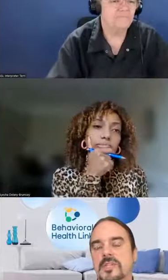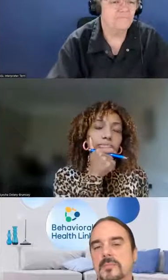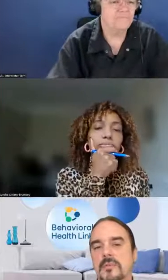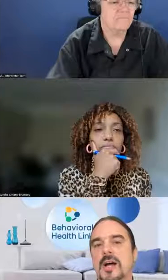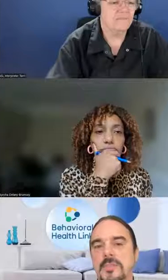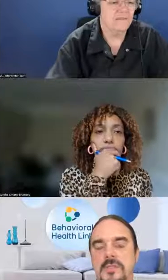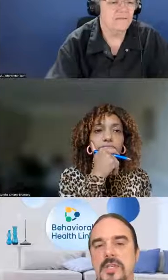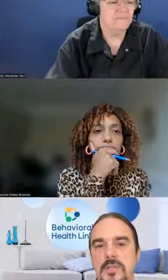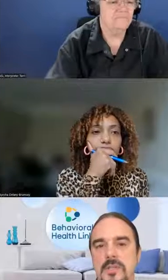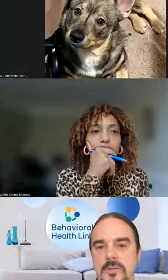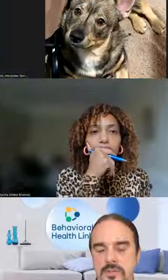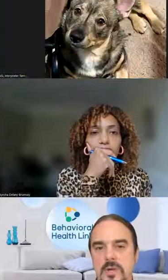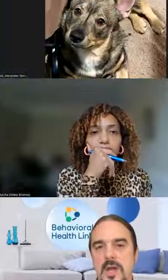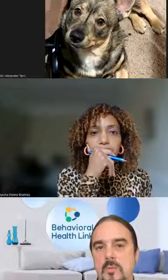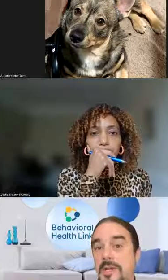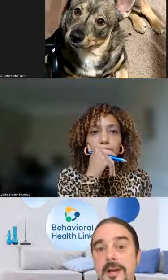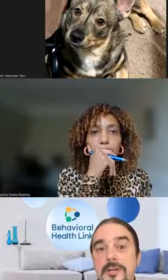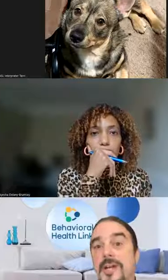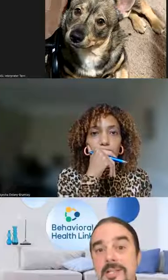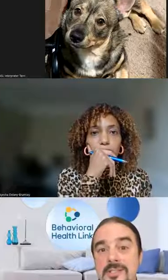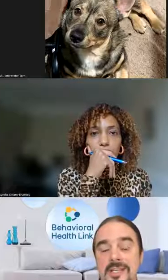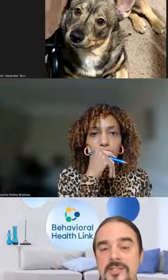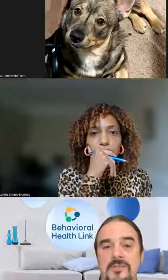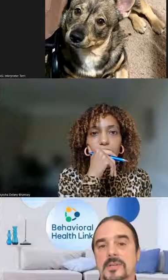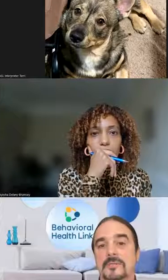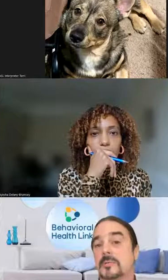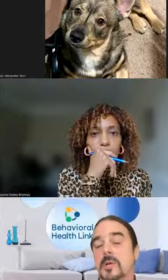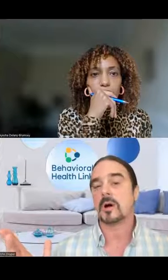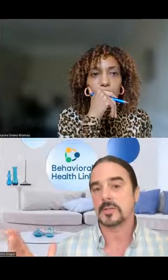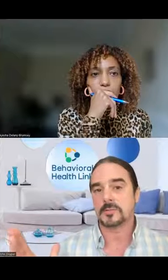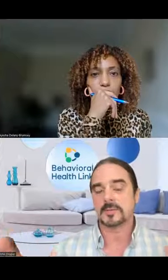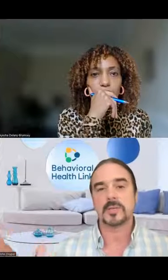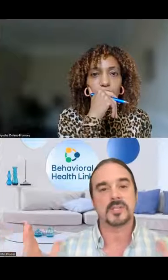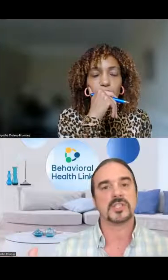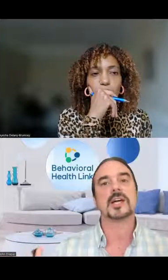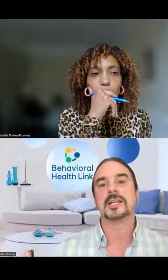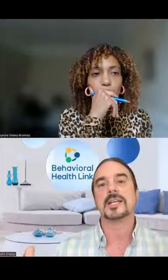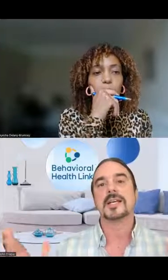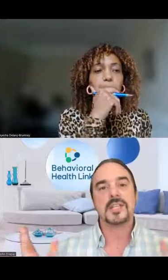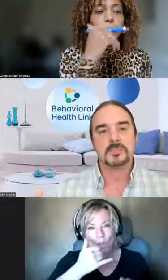and the presenting problems of the individuals who were characterized as frequent callers, perhaps we could